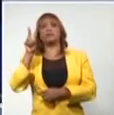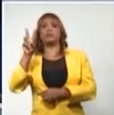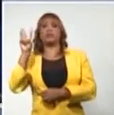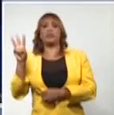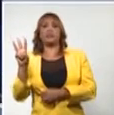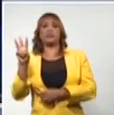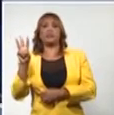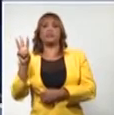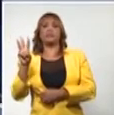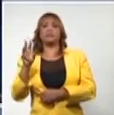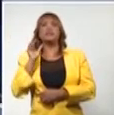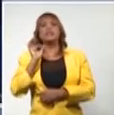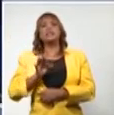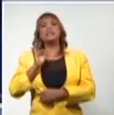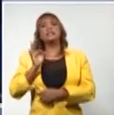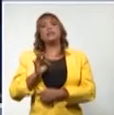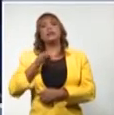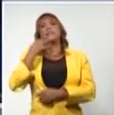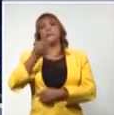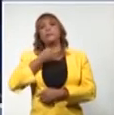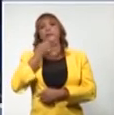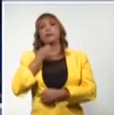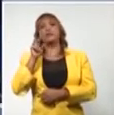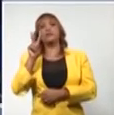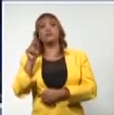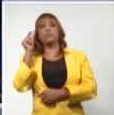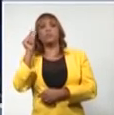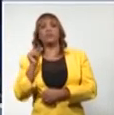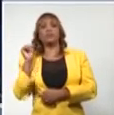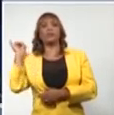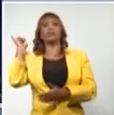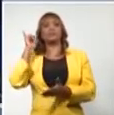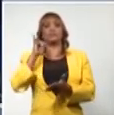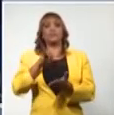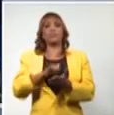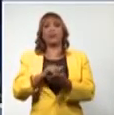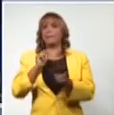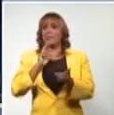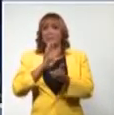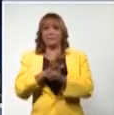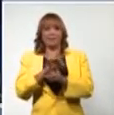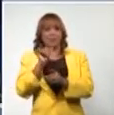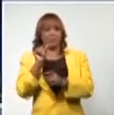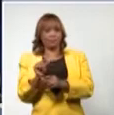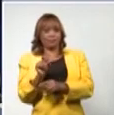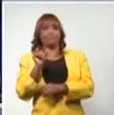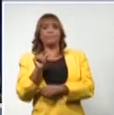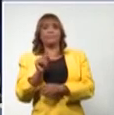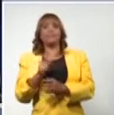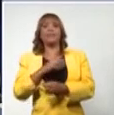As I always mention, 2 patients were previously evacuated at the start of the pandemic.